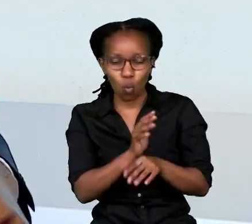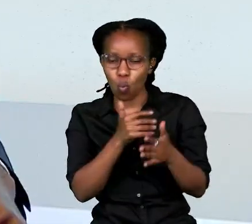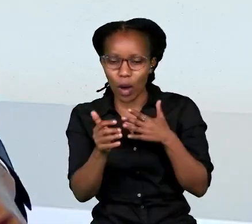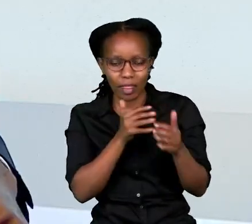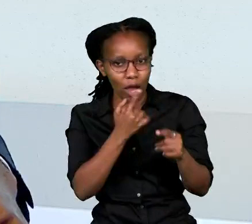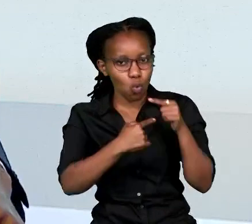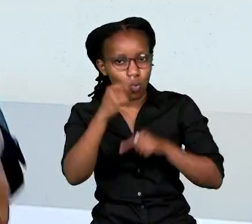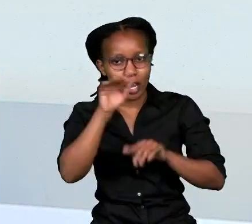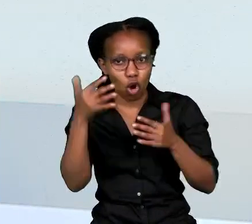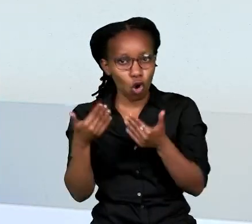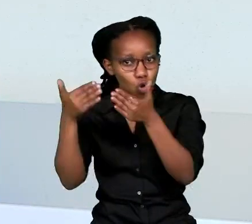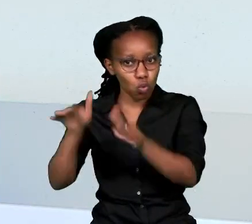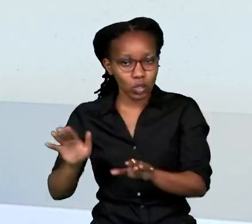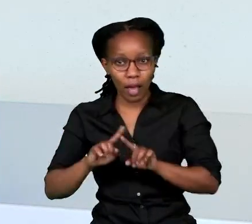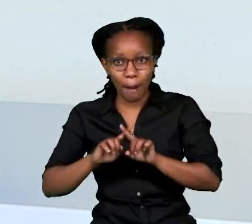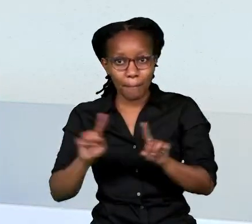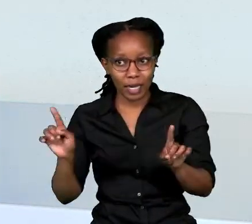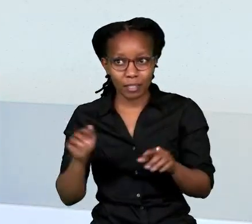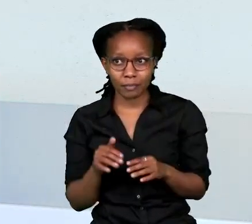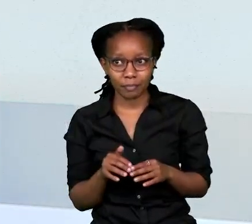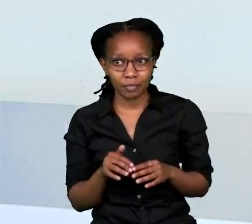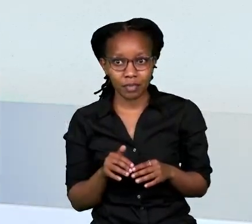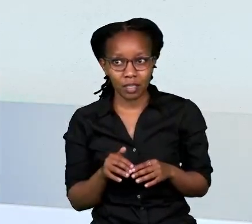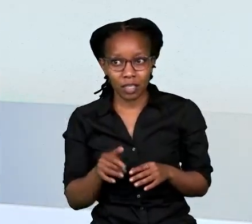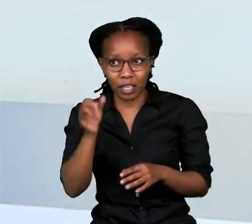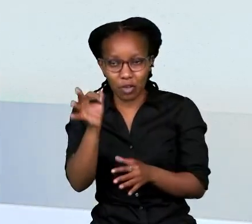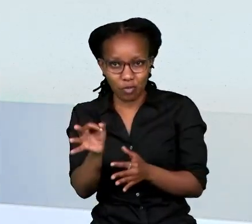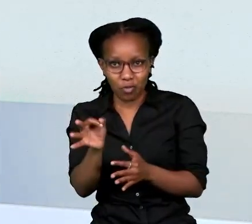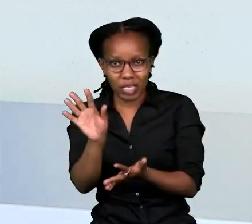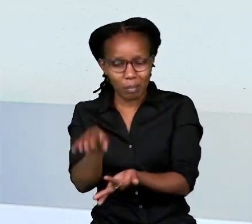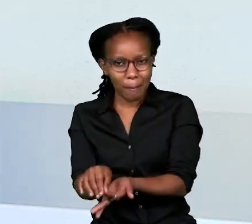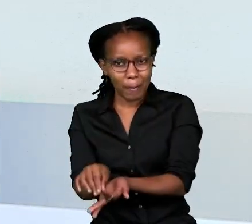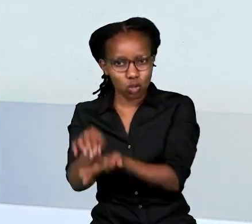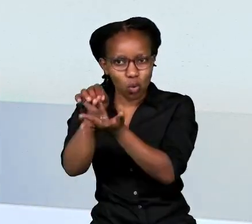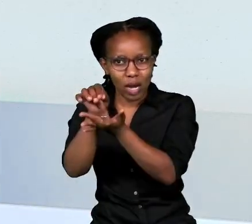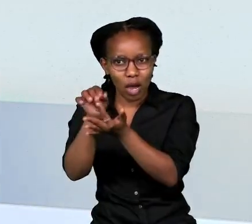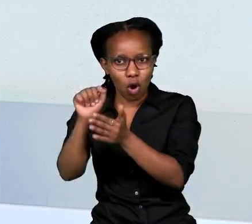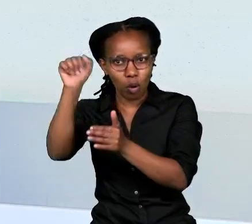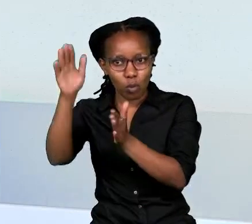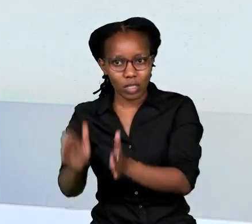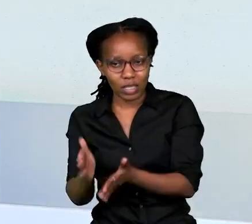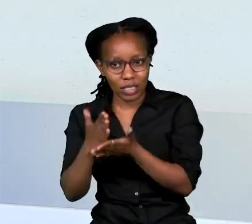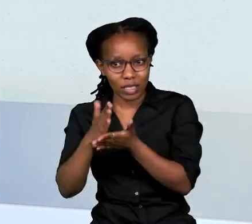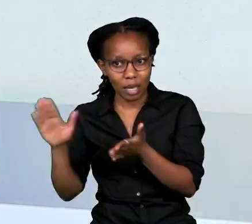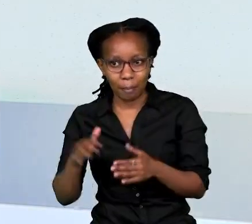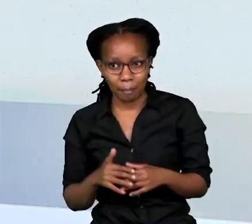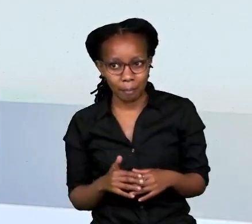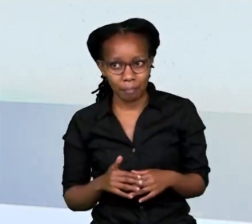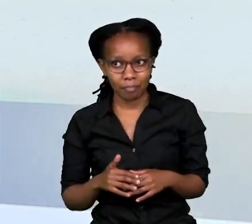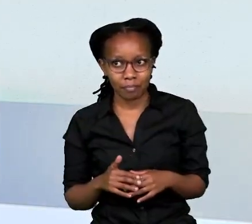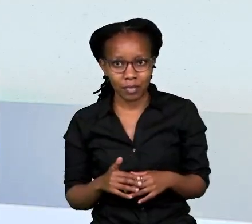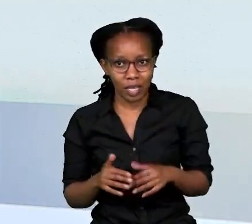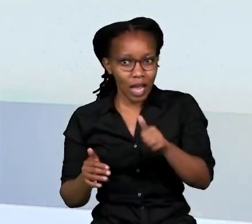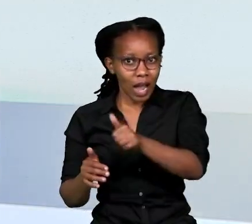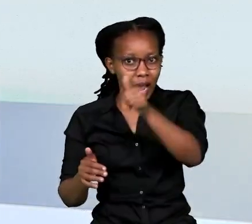or lose. But if we have given some precedence on some particular politicians, yes. Now, if the other,